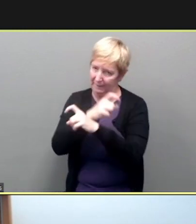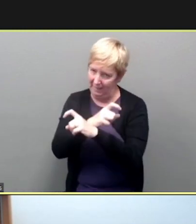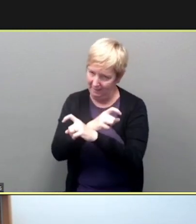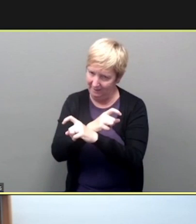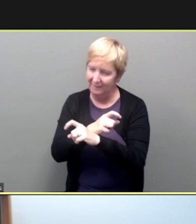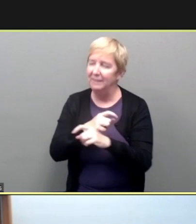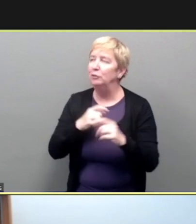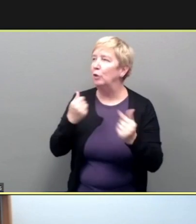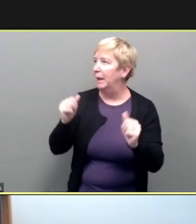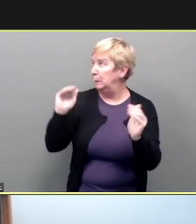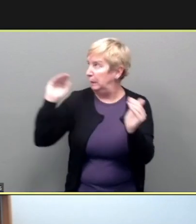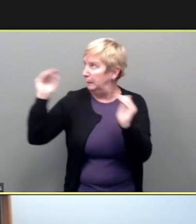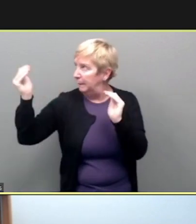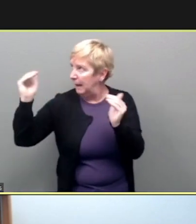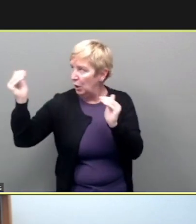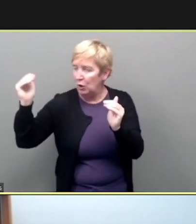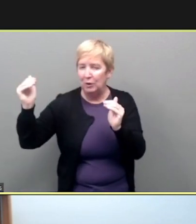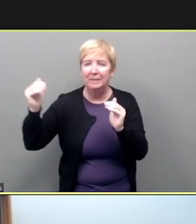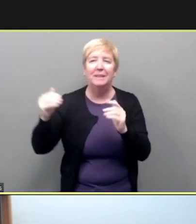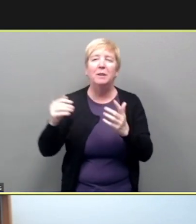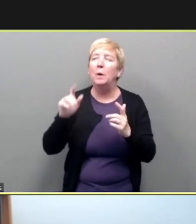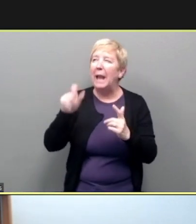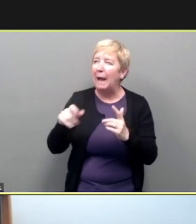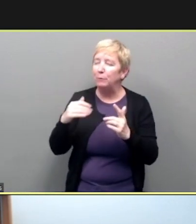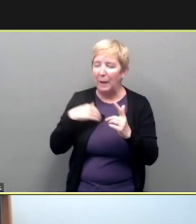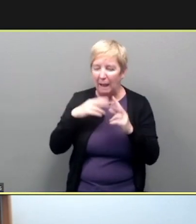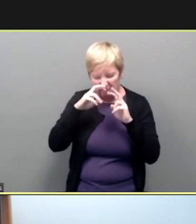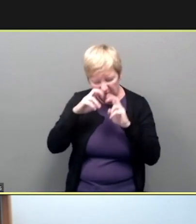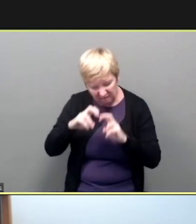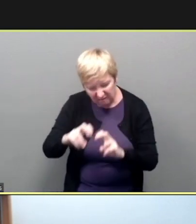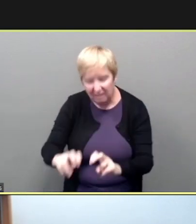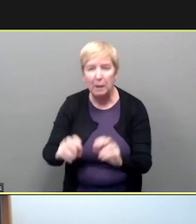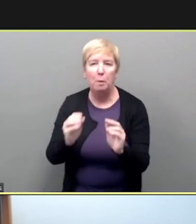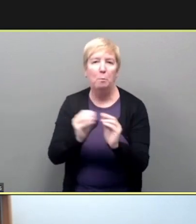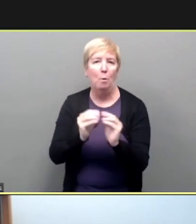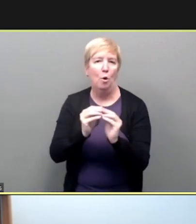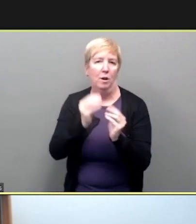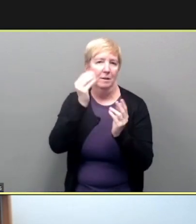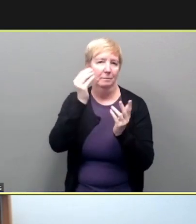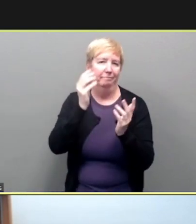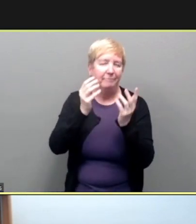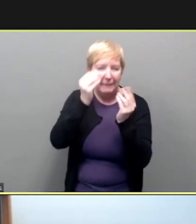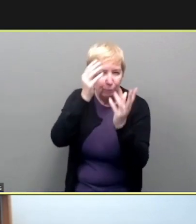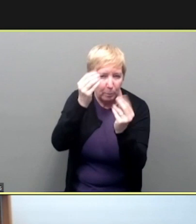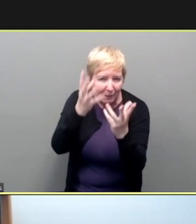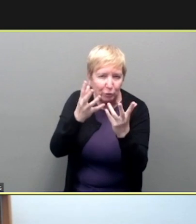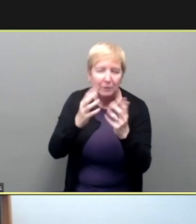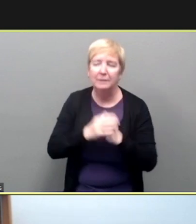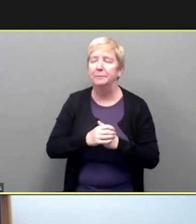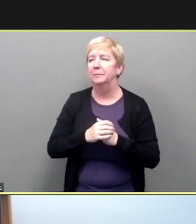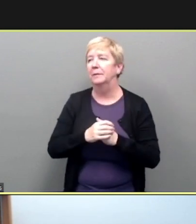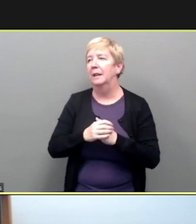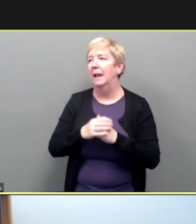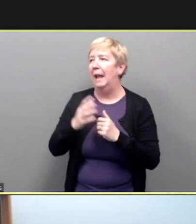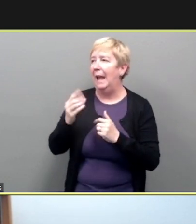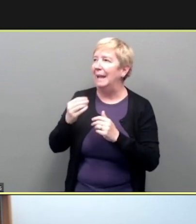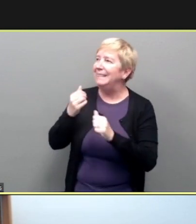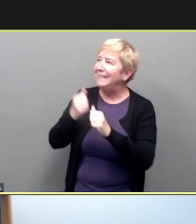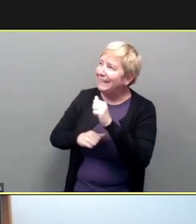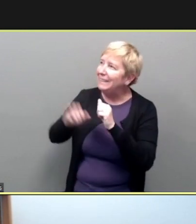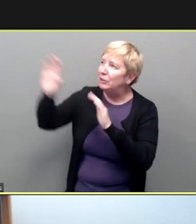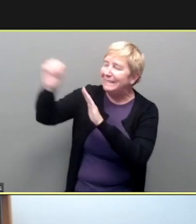head without really good understanding of how these states